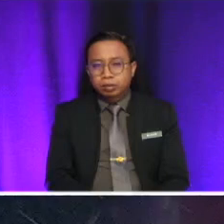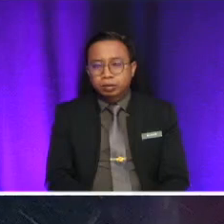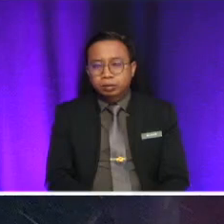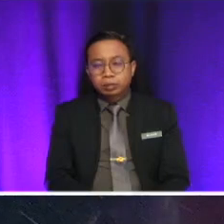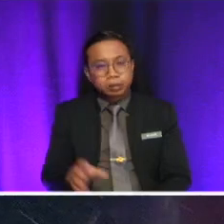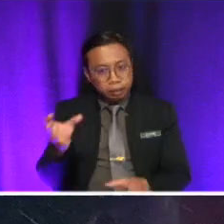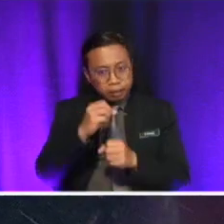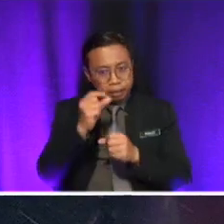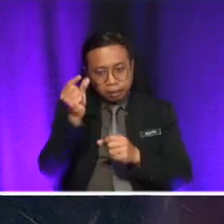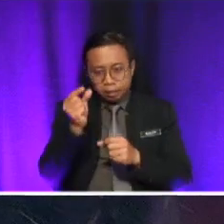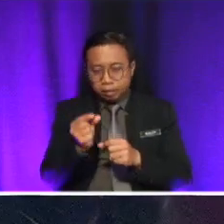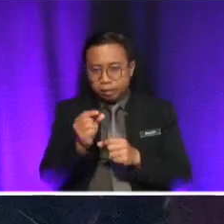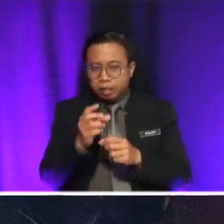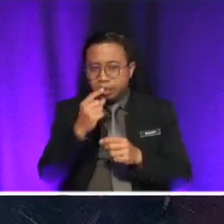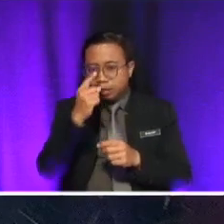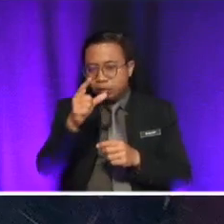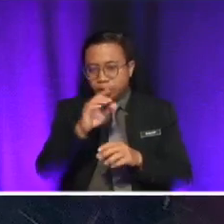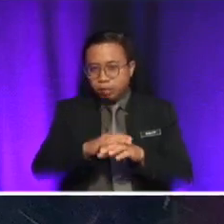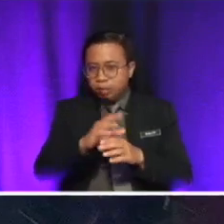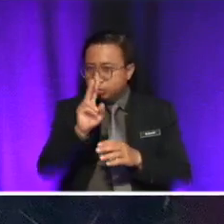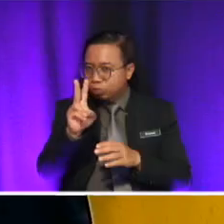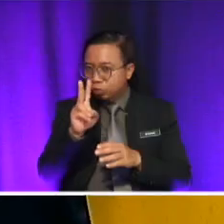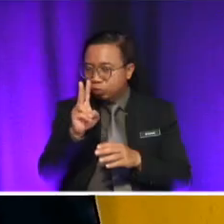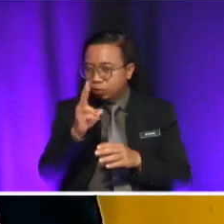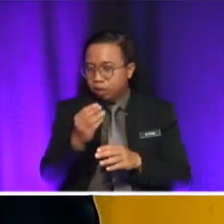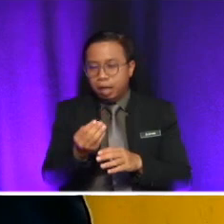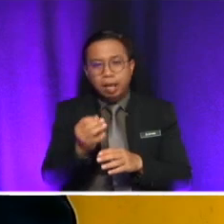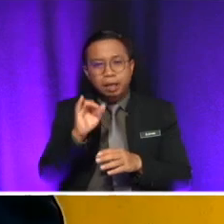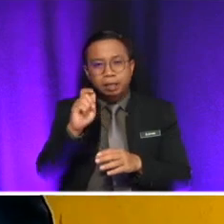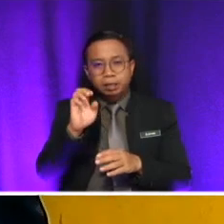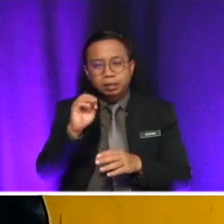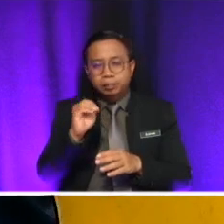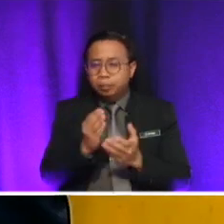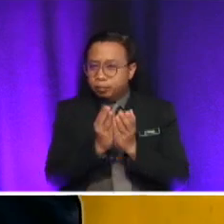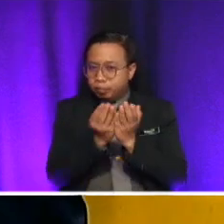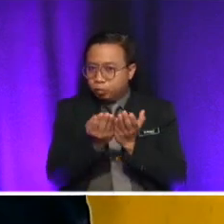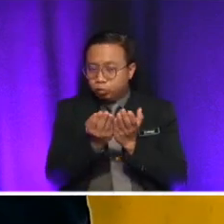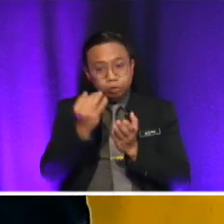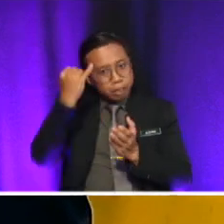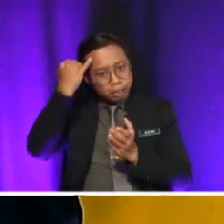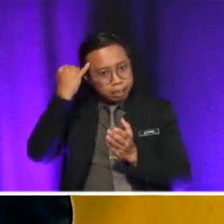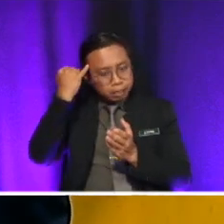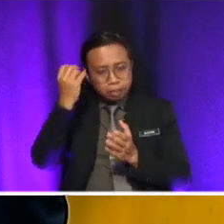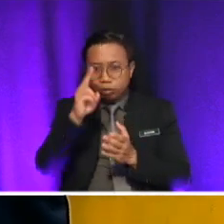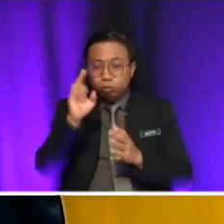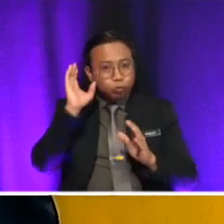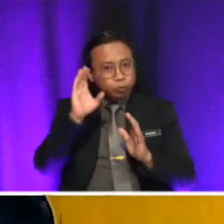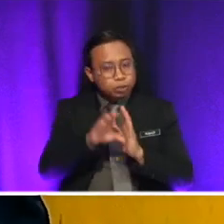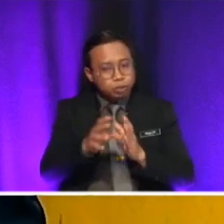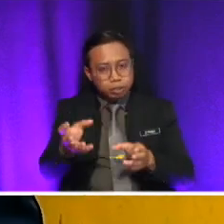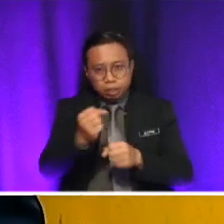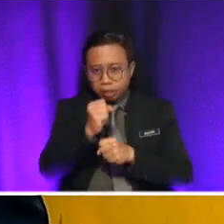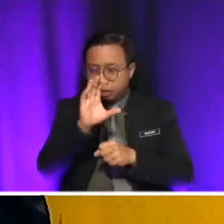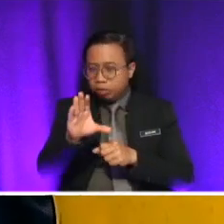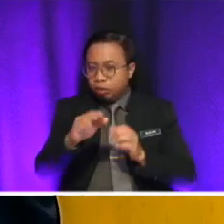you will get another chance. Okay, now look at these two items, okay? These, the books, the ideas, or these two pictures were taken from